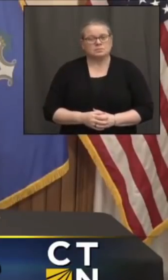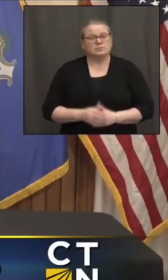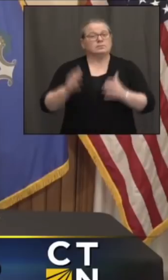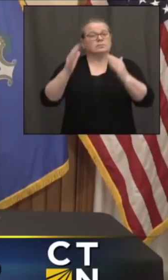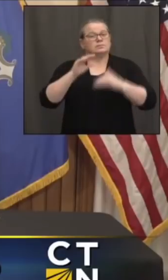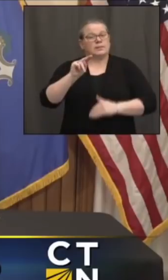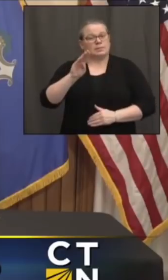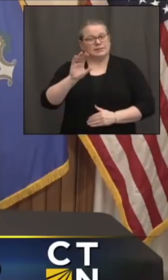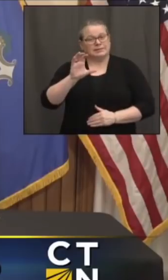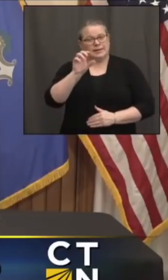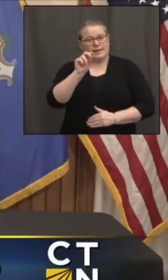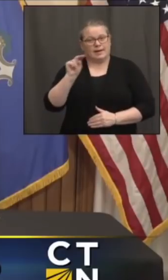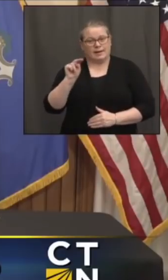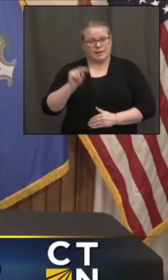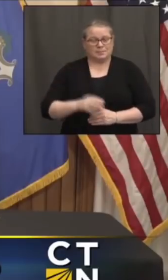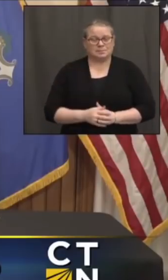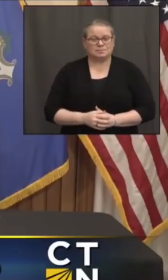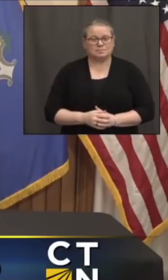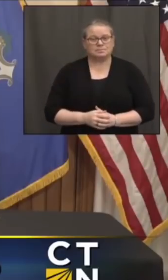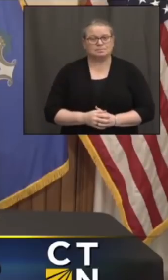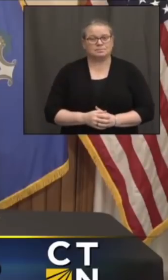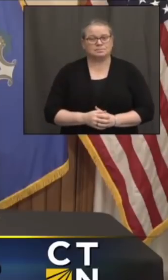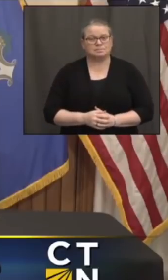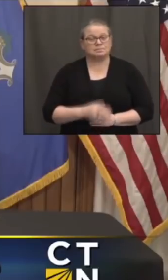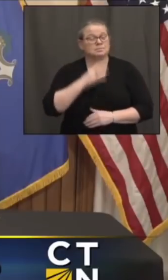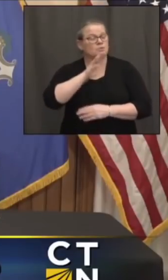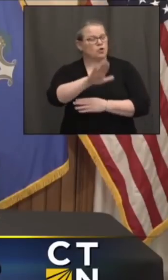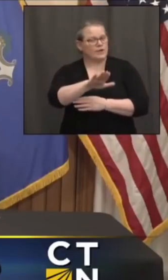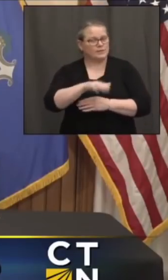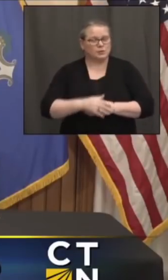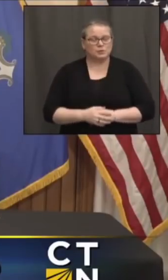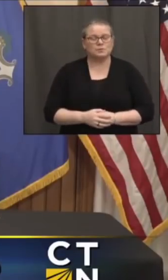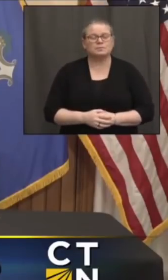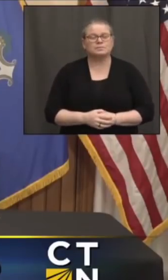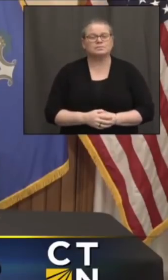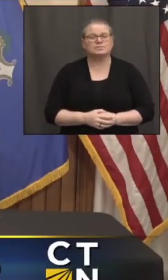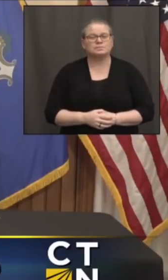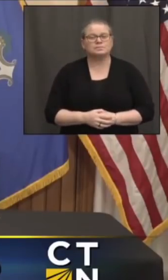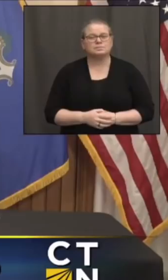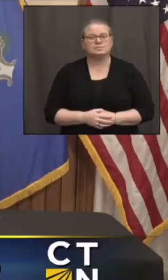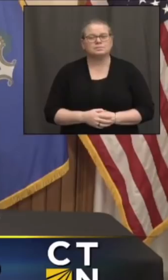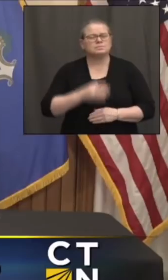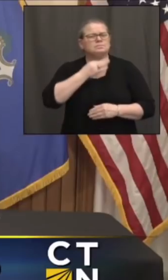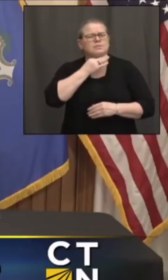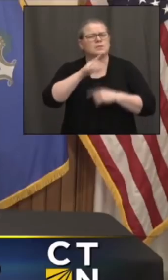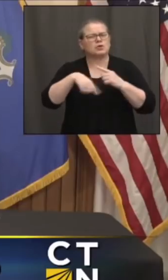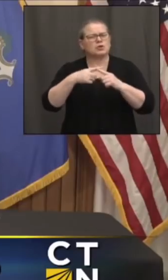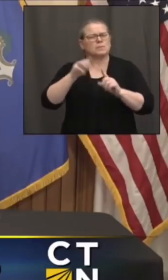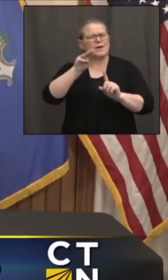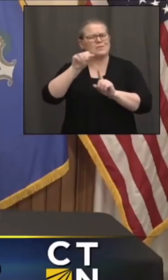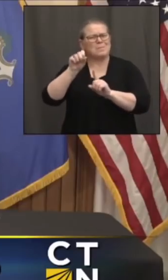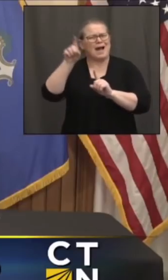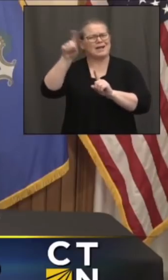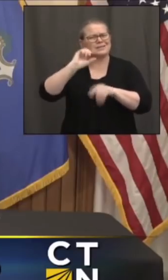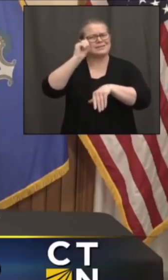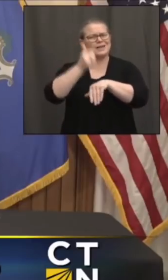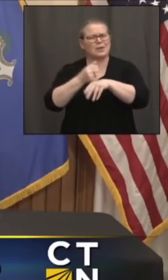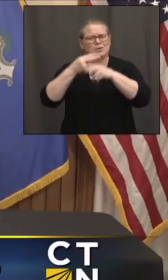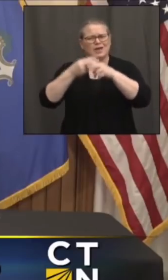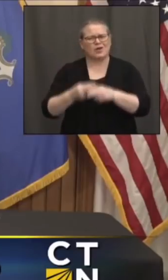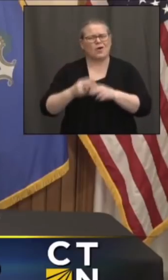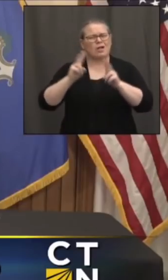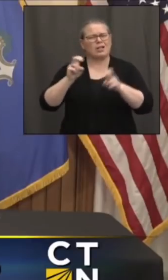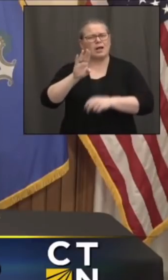NBC Connecticut. Good afternoon. I wanted to ask you about this buddy system that Massachusetts has instituted, where even if you're